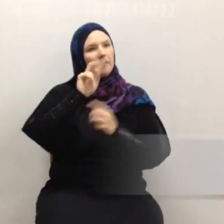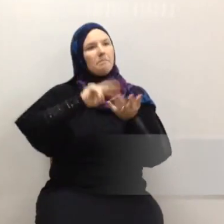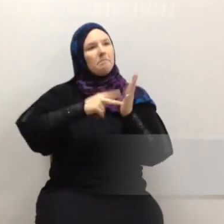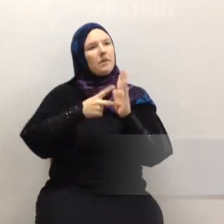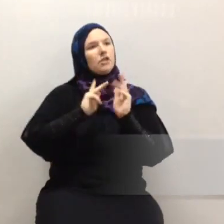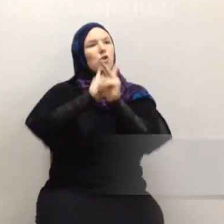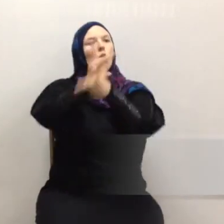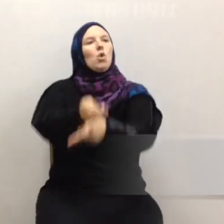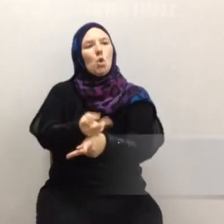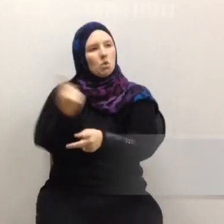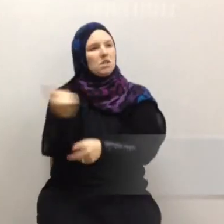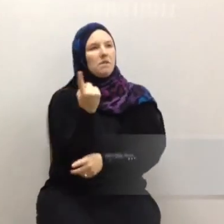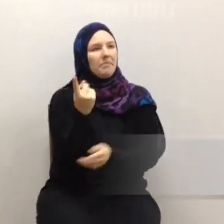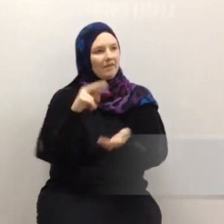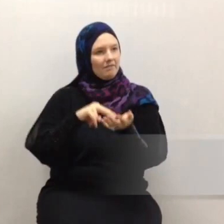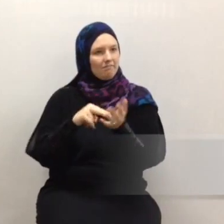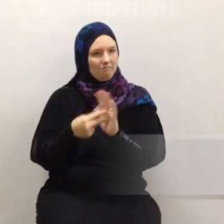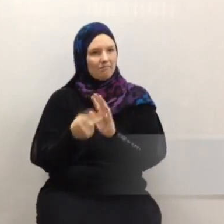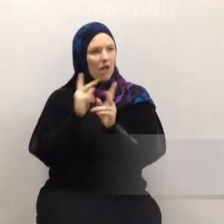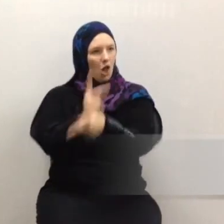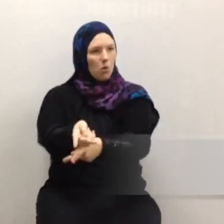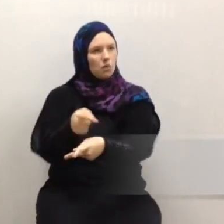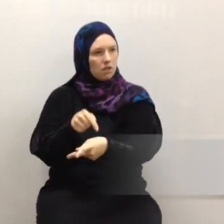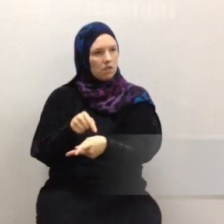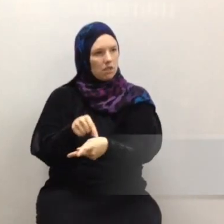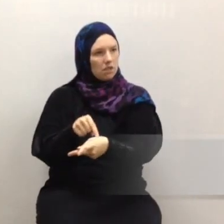Embedded in that meaning, the fact that